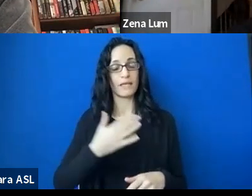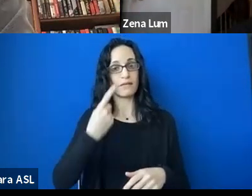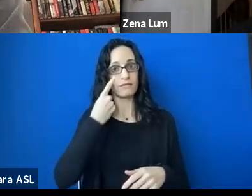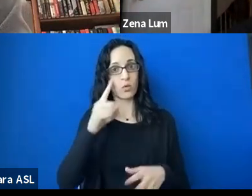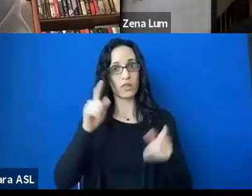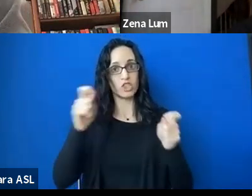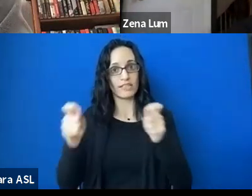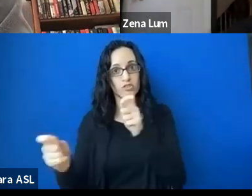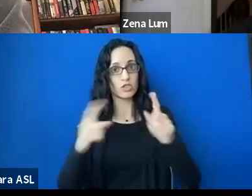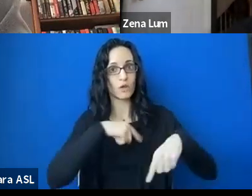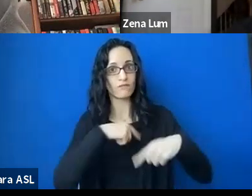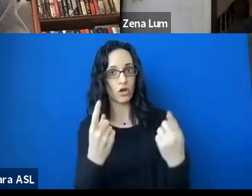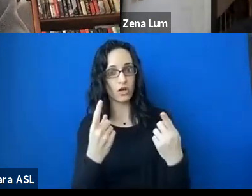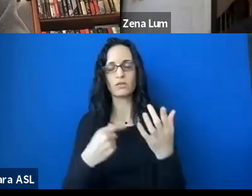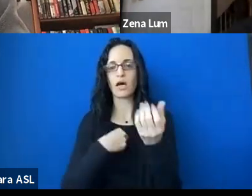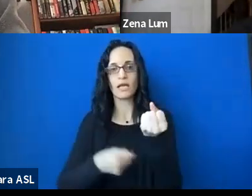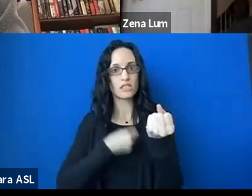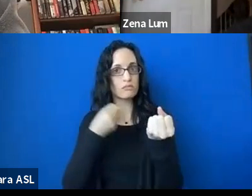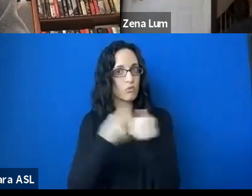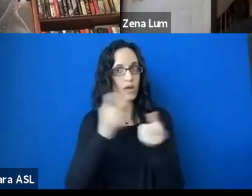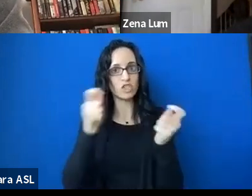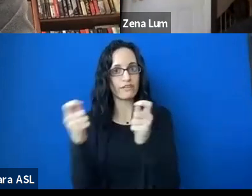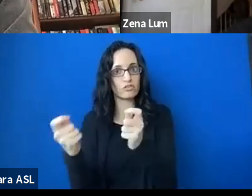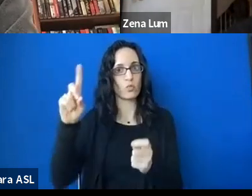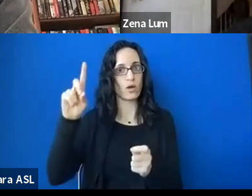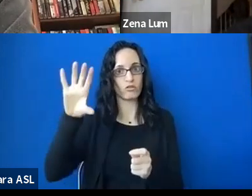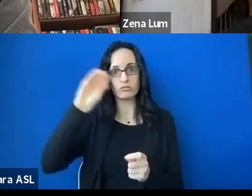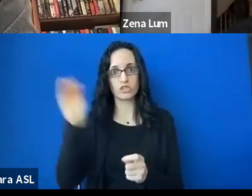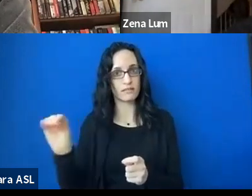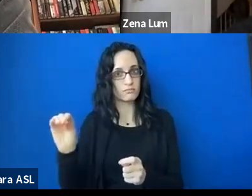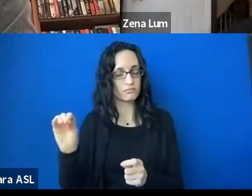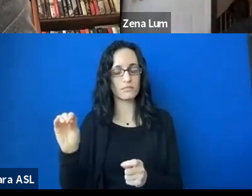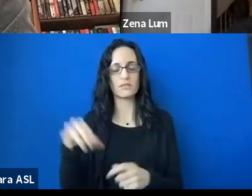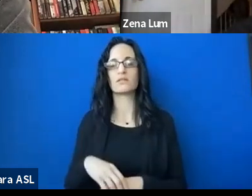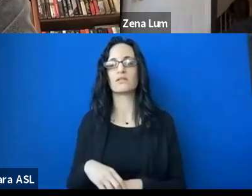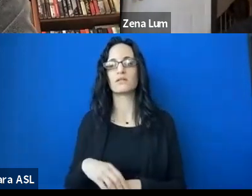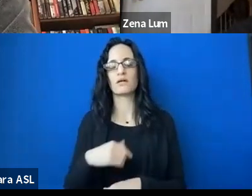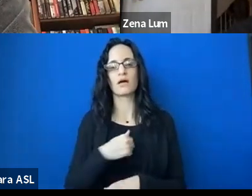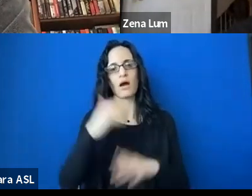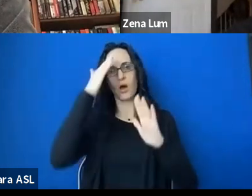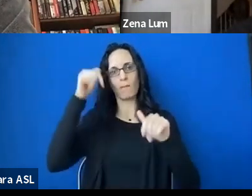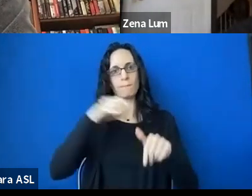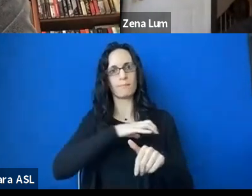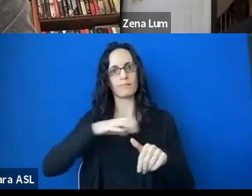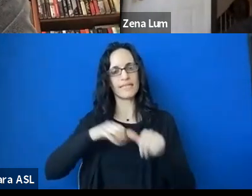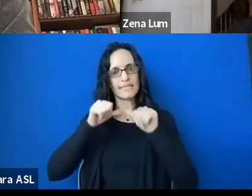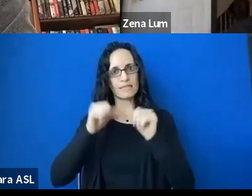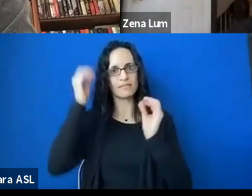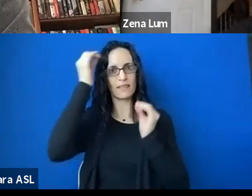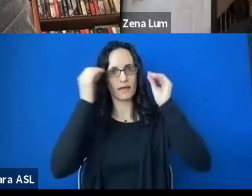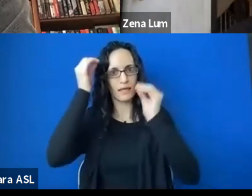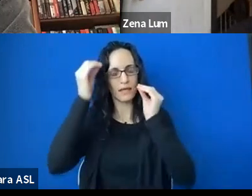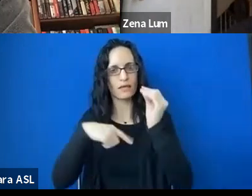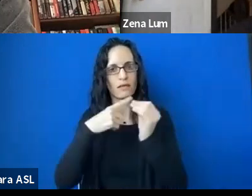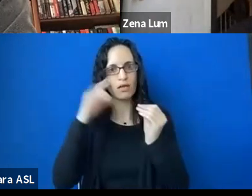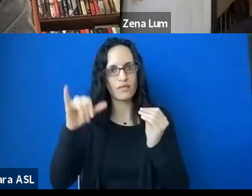have happened so far and I support them 100%. I hope that this committee keeps thinking about that and thinking about